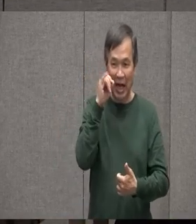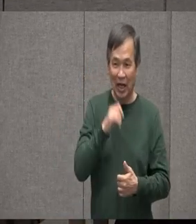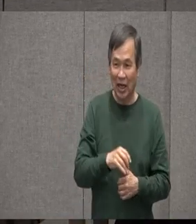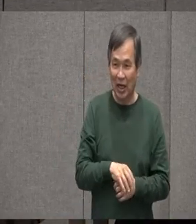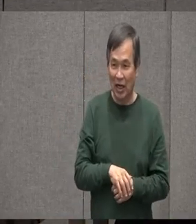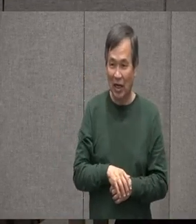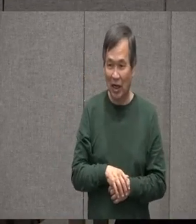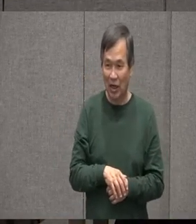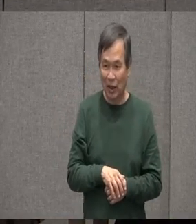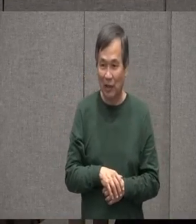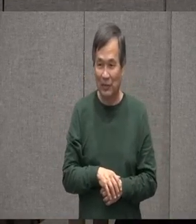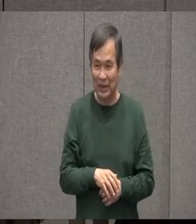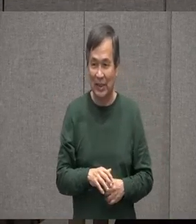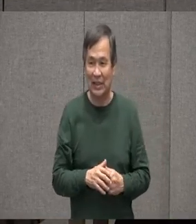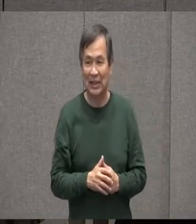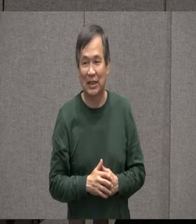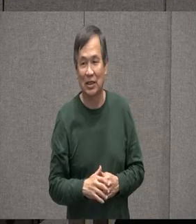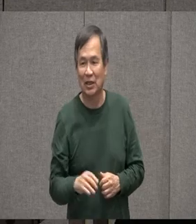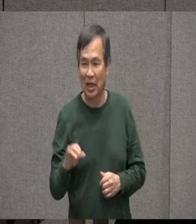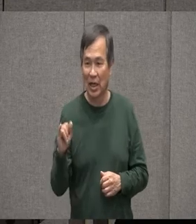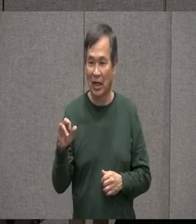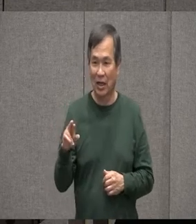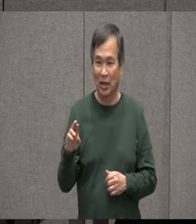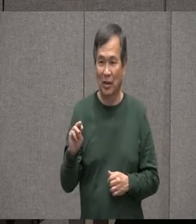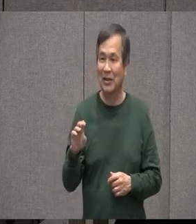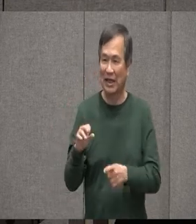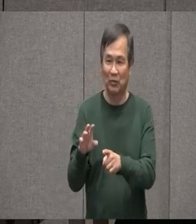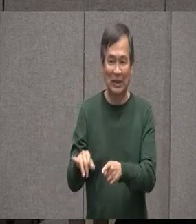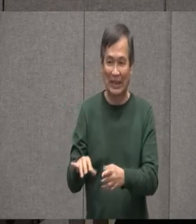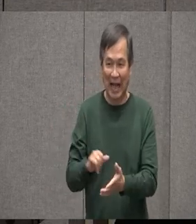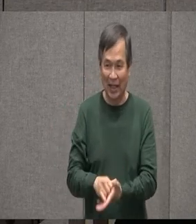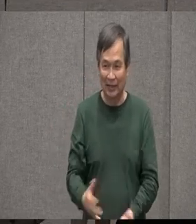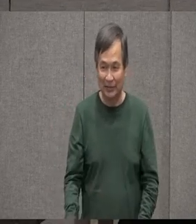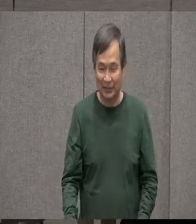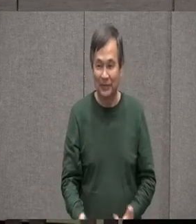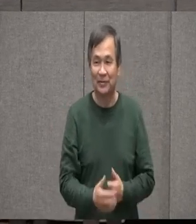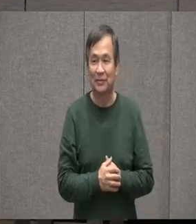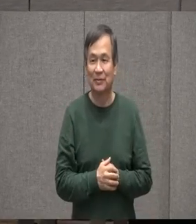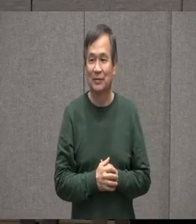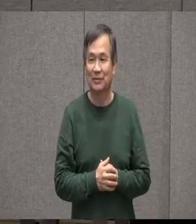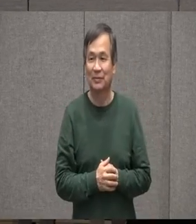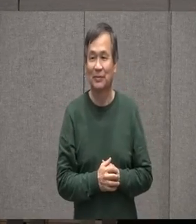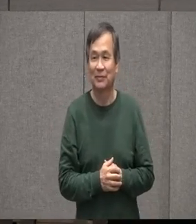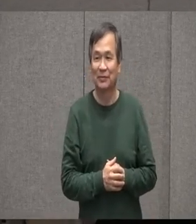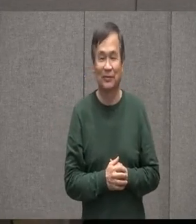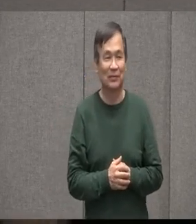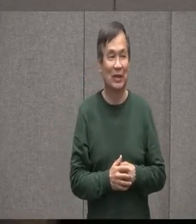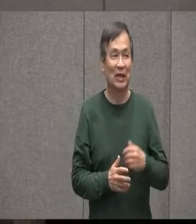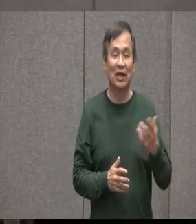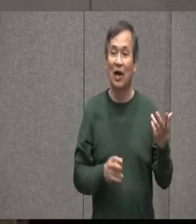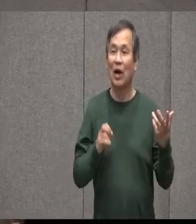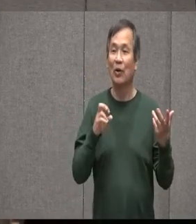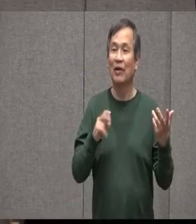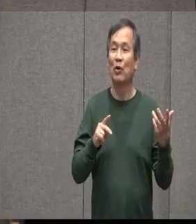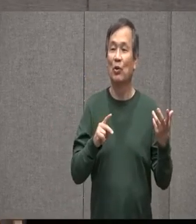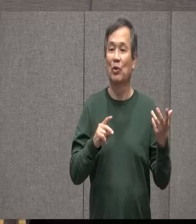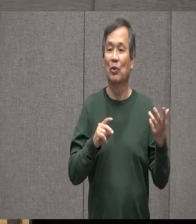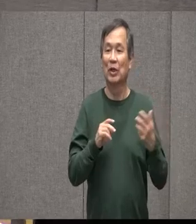some math around our Arctic Fives. All right, so here's our